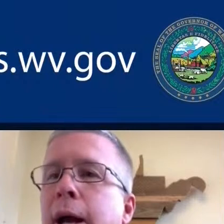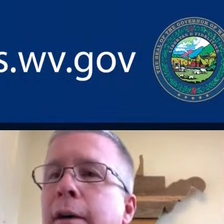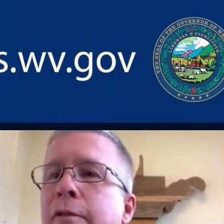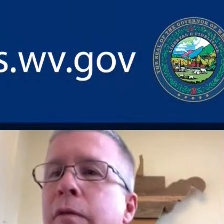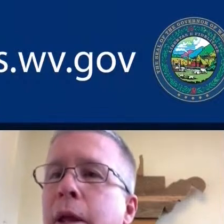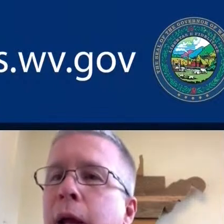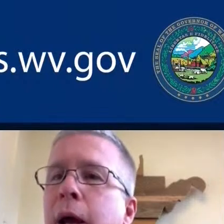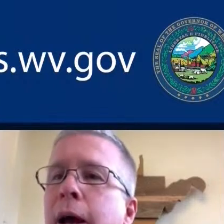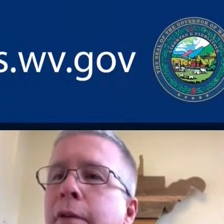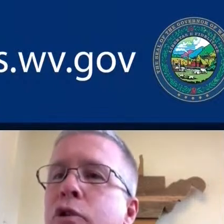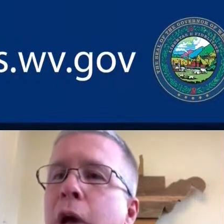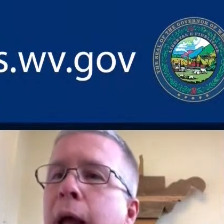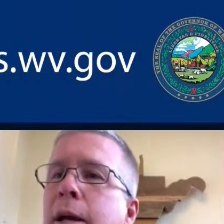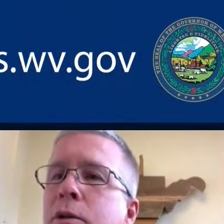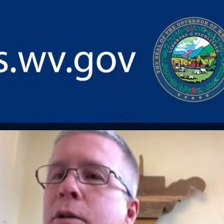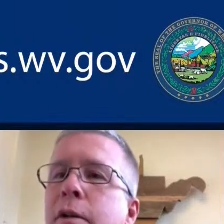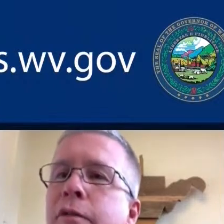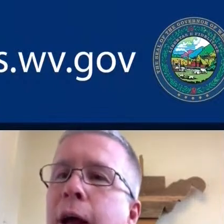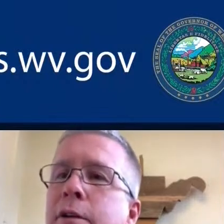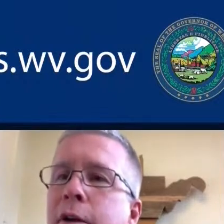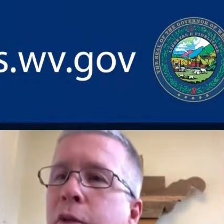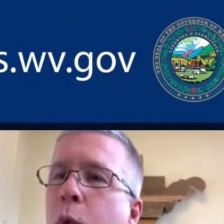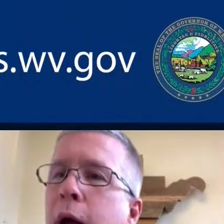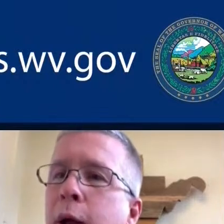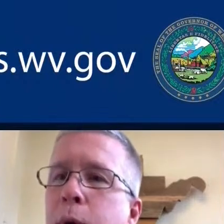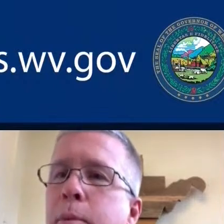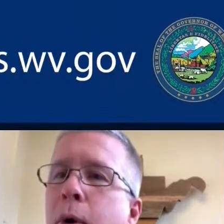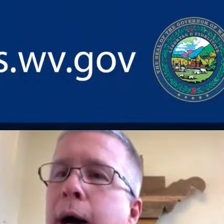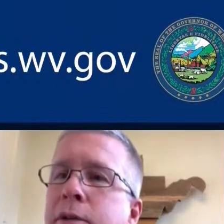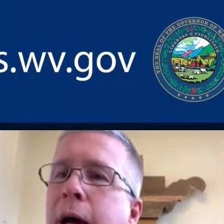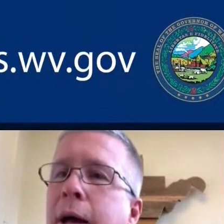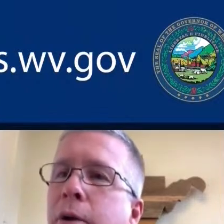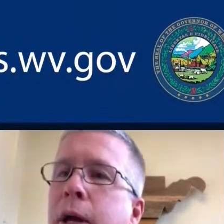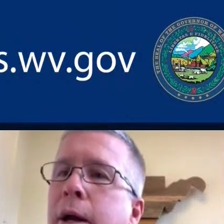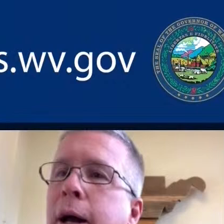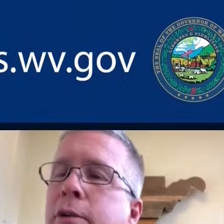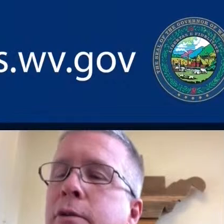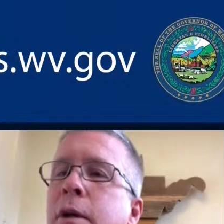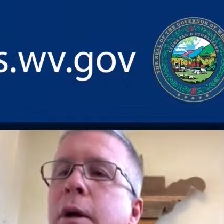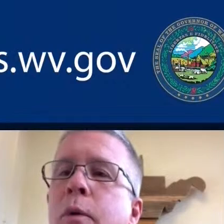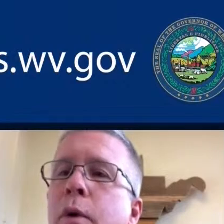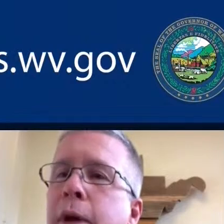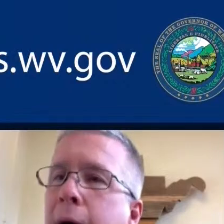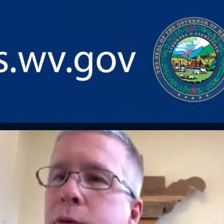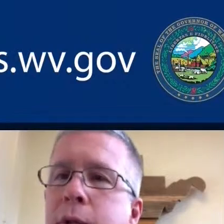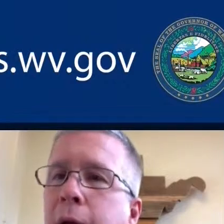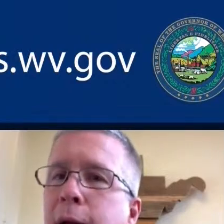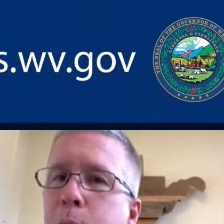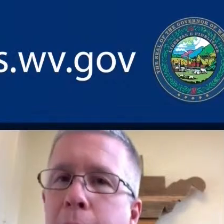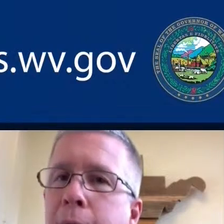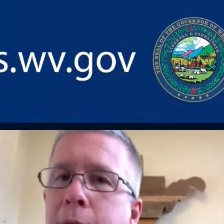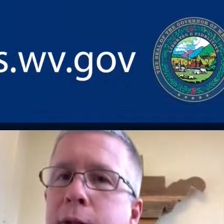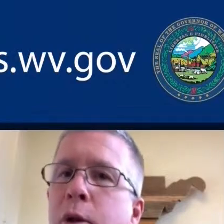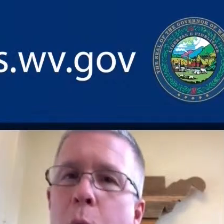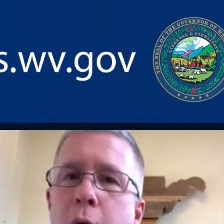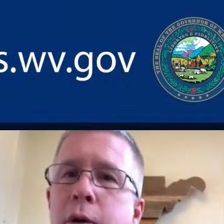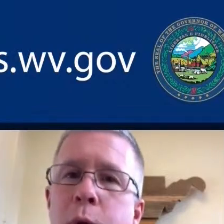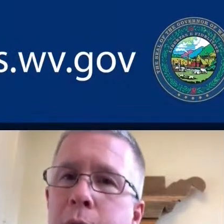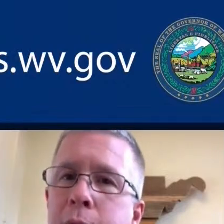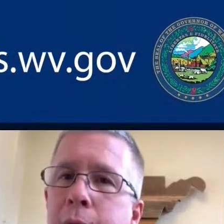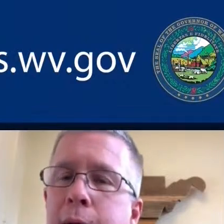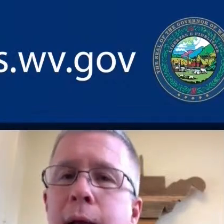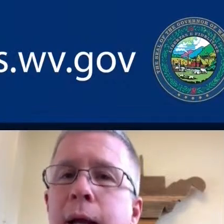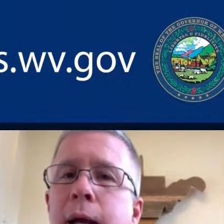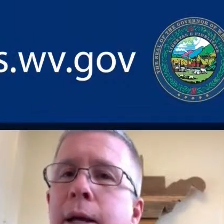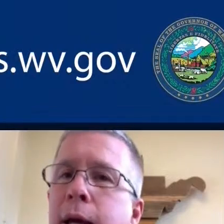Virginia have changed the face of the way people outside look at us with the outstanding pace and the work that